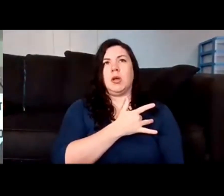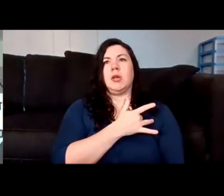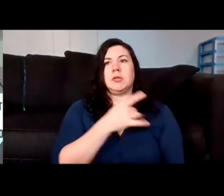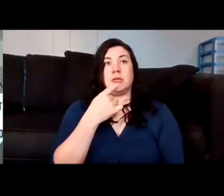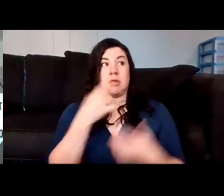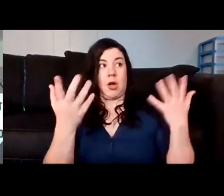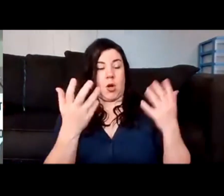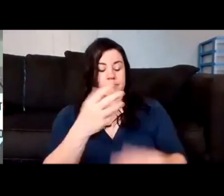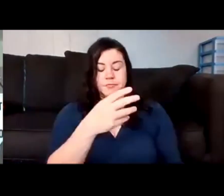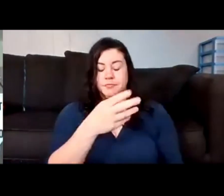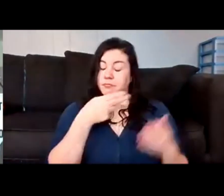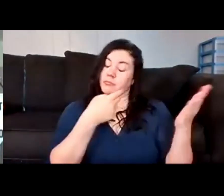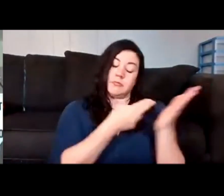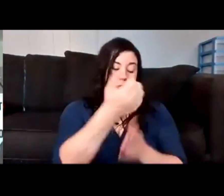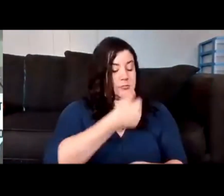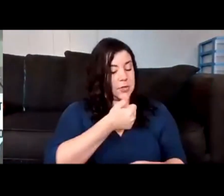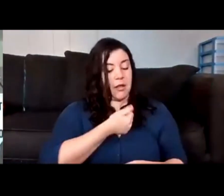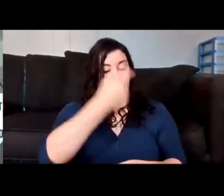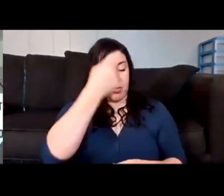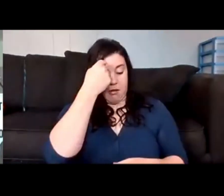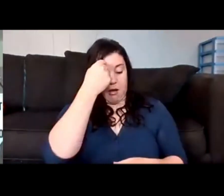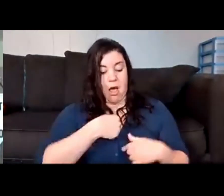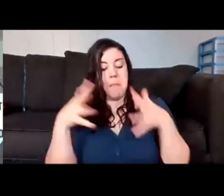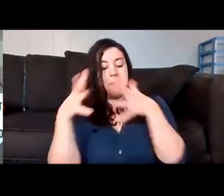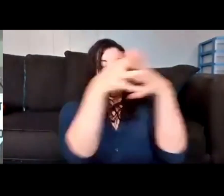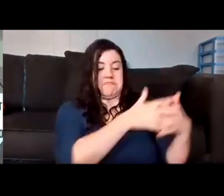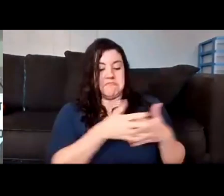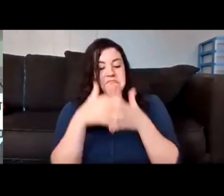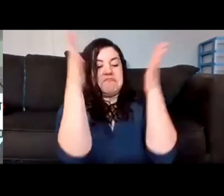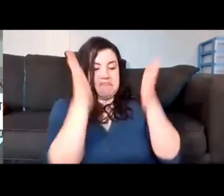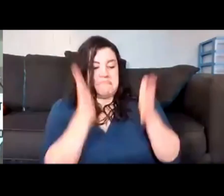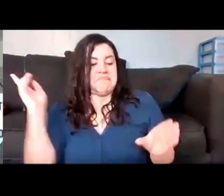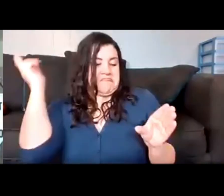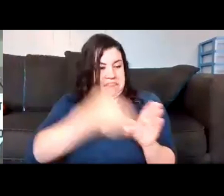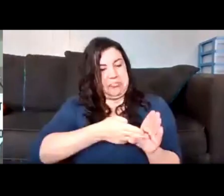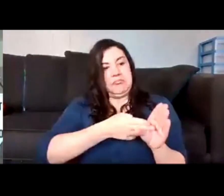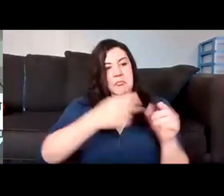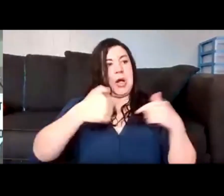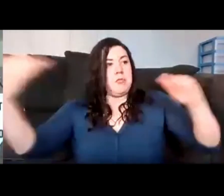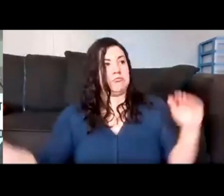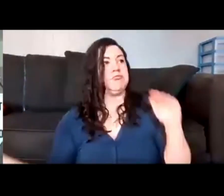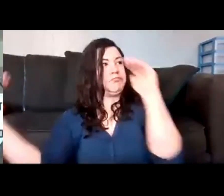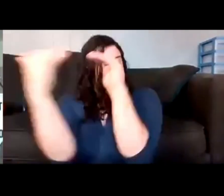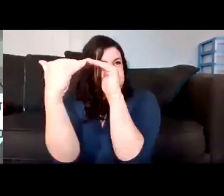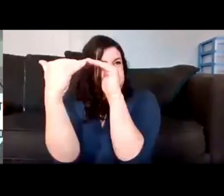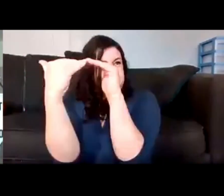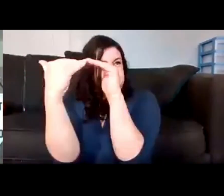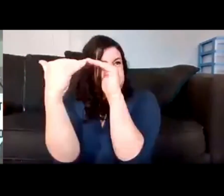an American citizen and that I would receive justice for the assassination of my son."